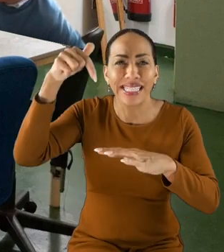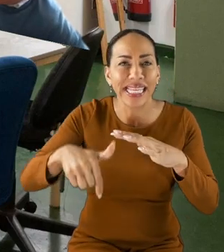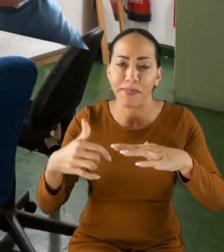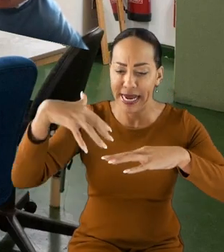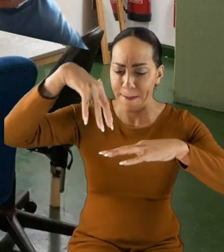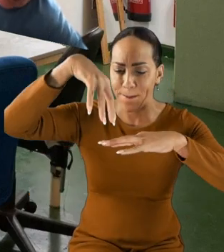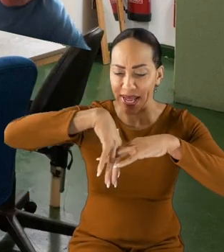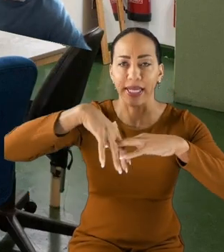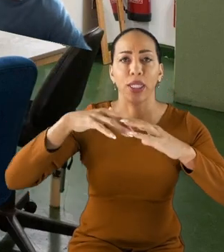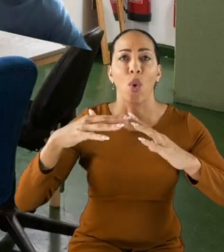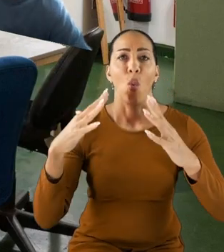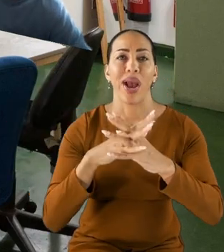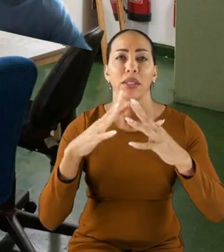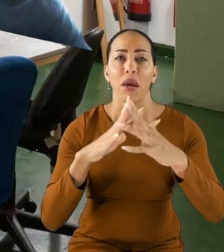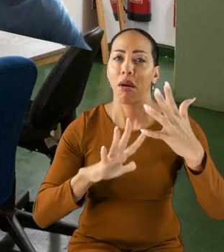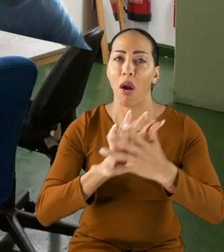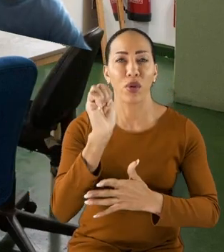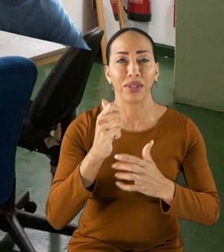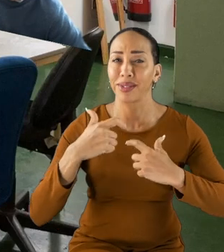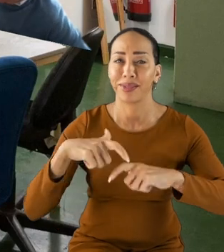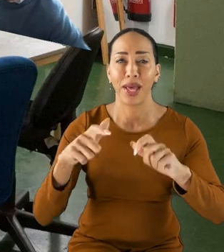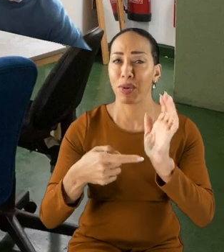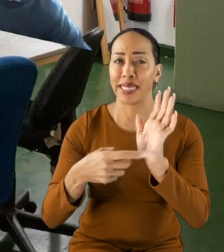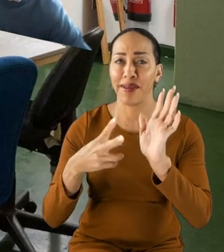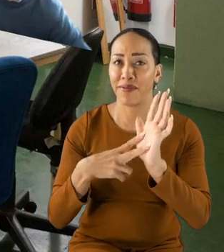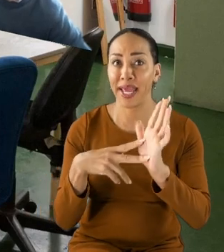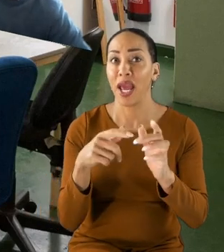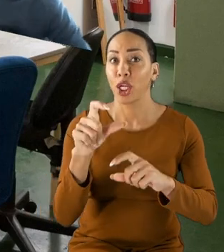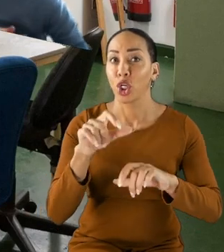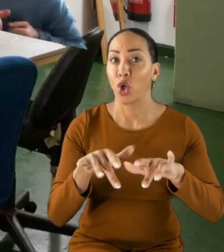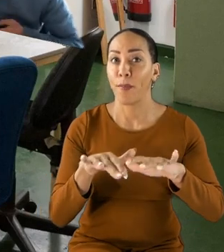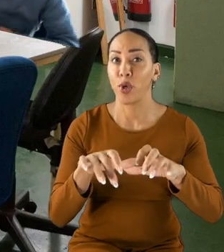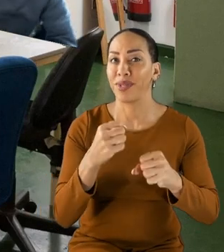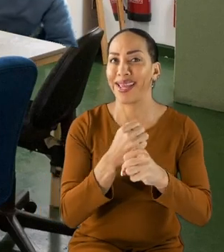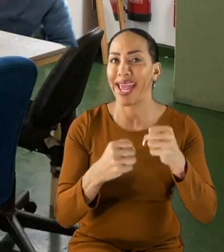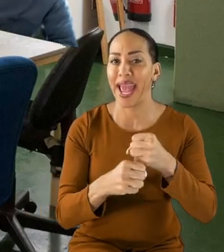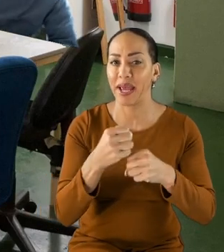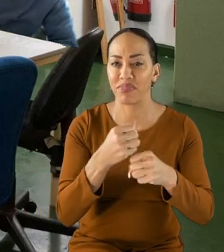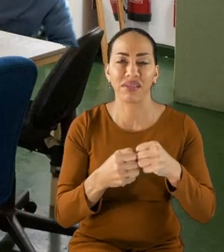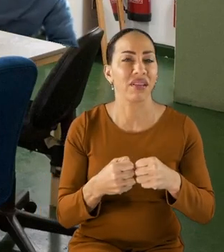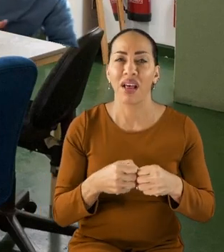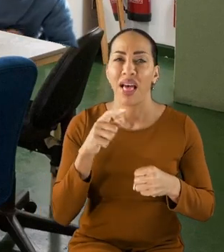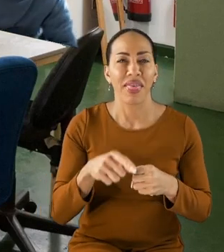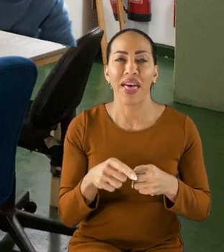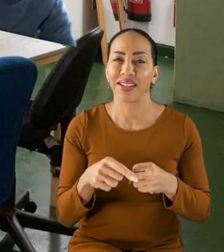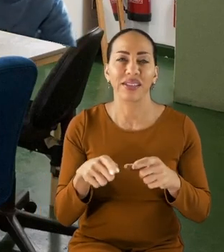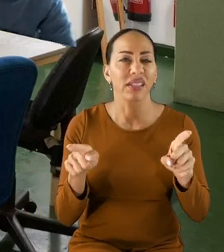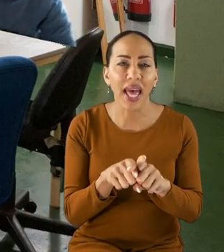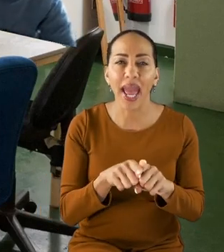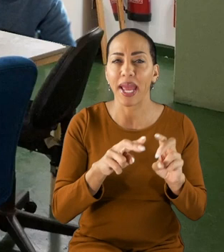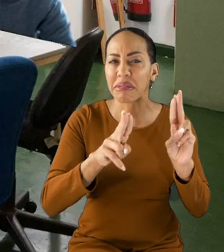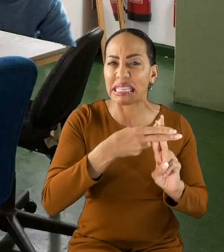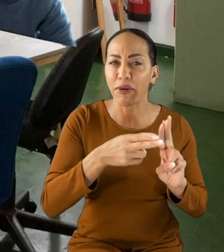from this, and it still goes on television and now in computer games. The same thing is happening, recycling over and over again of